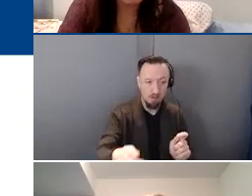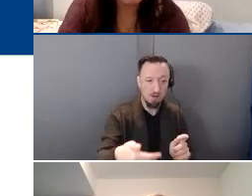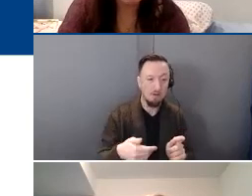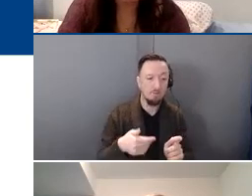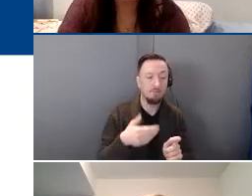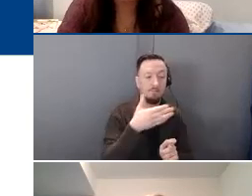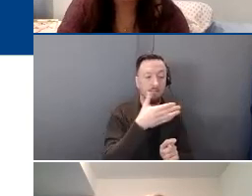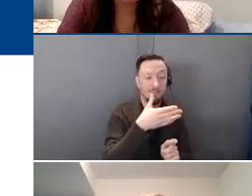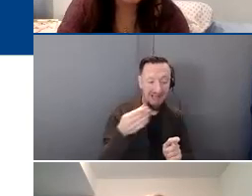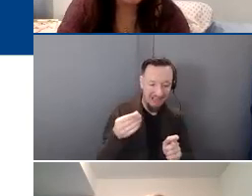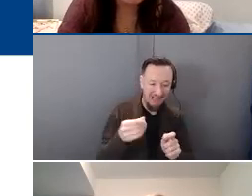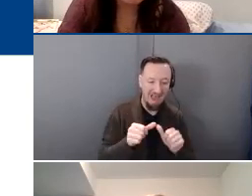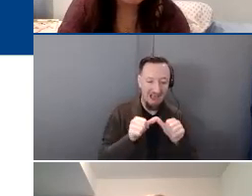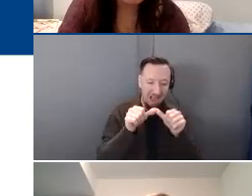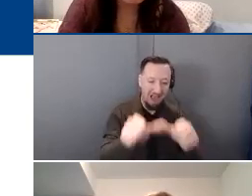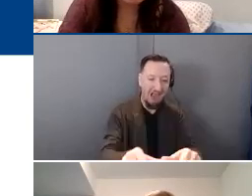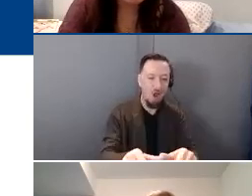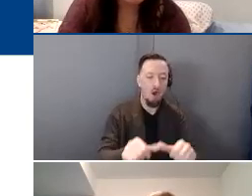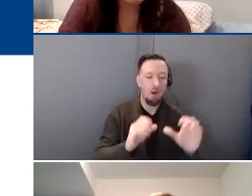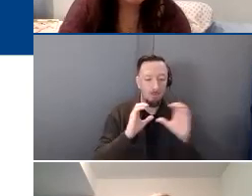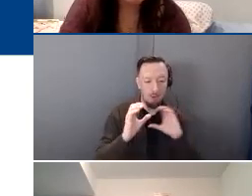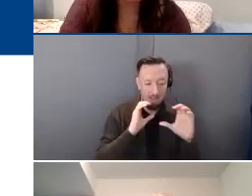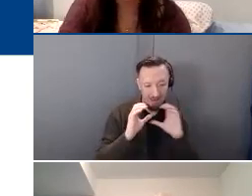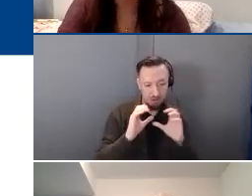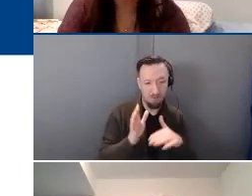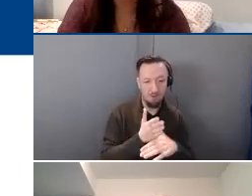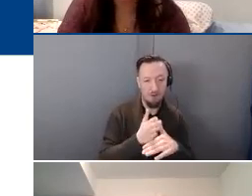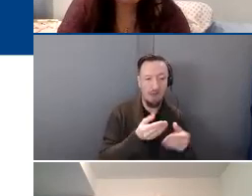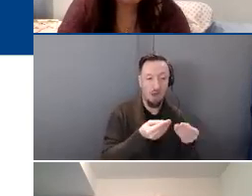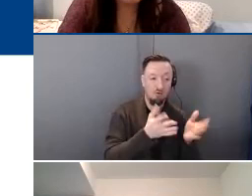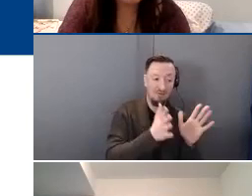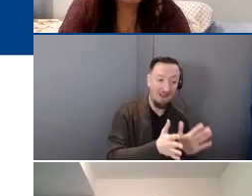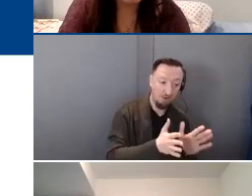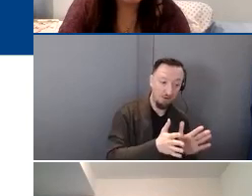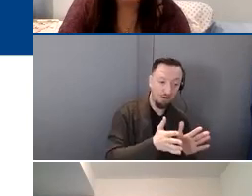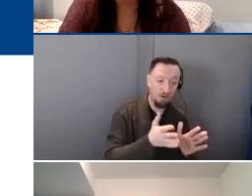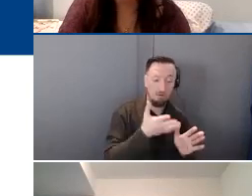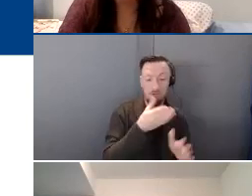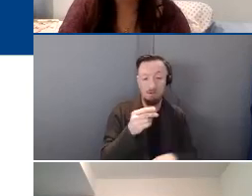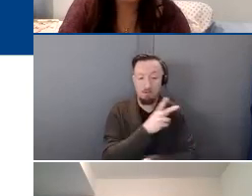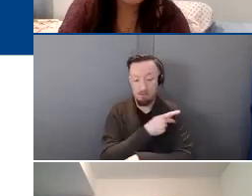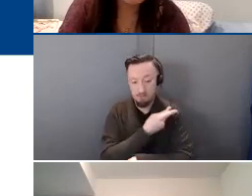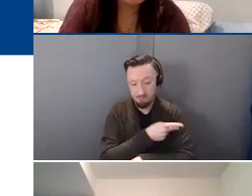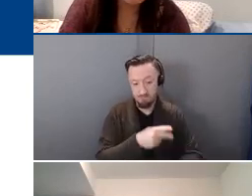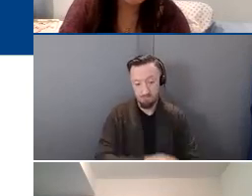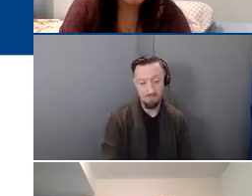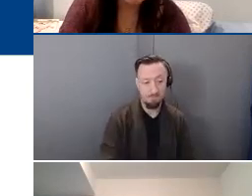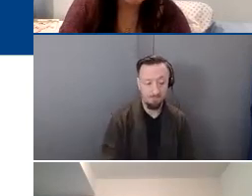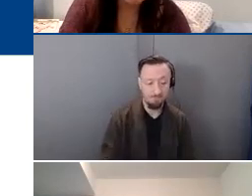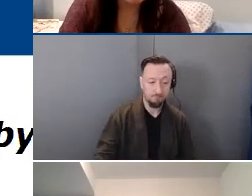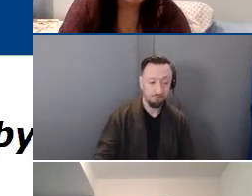be ongoing communication between the providers and then with the patient as well.